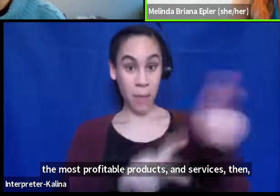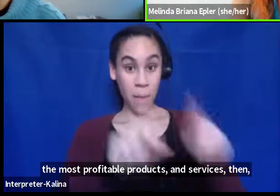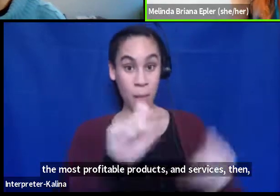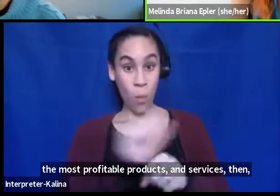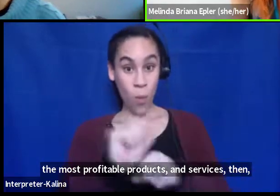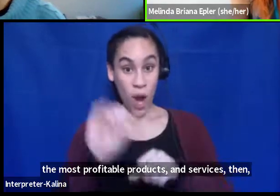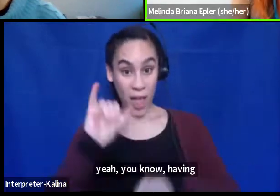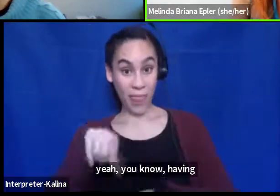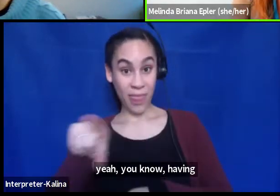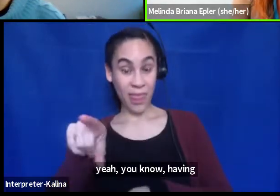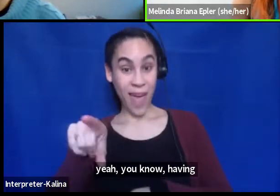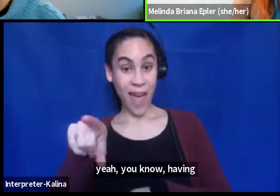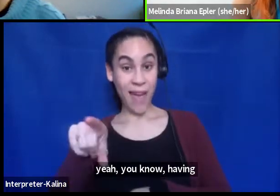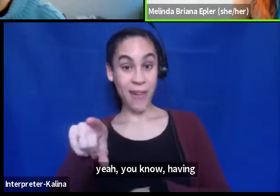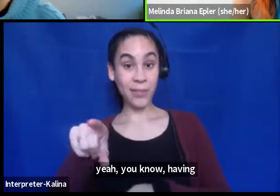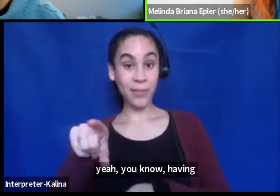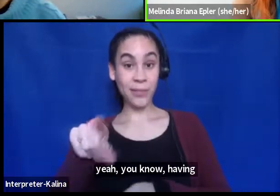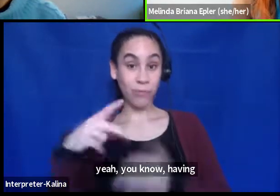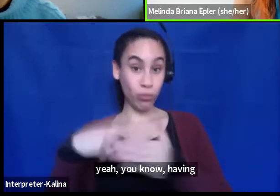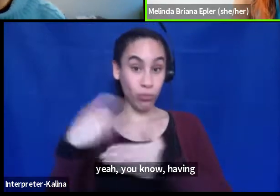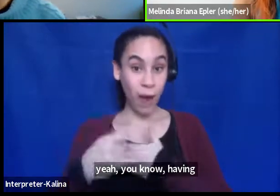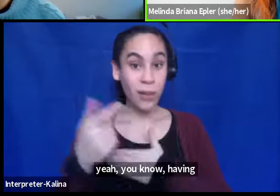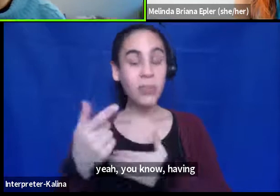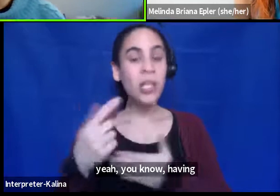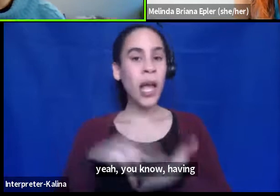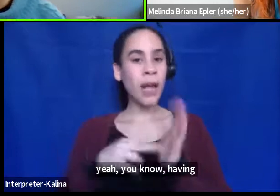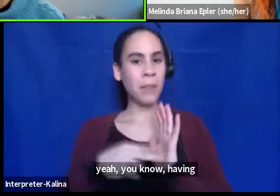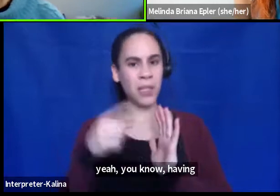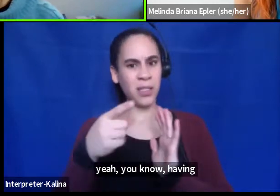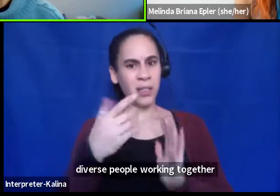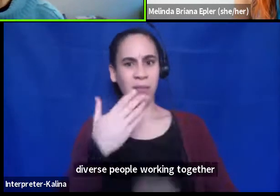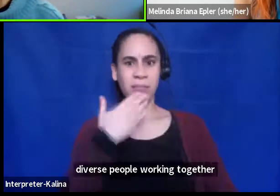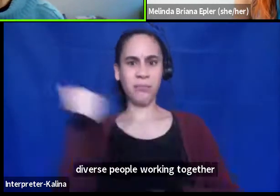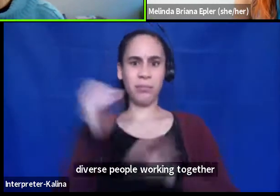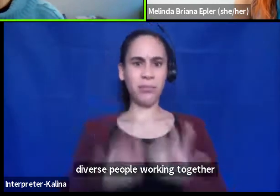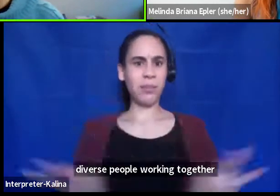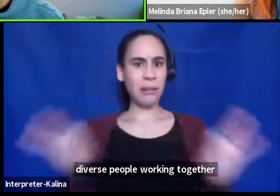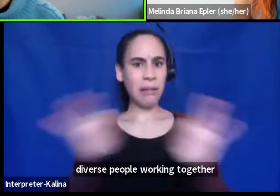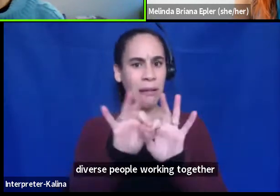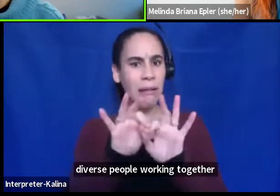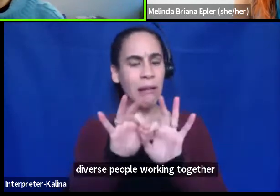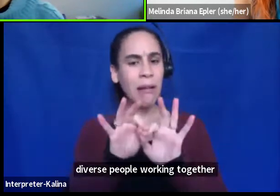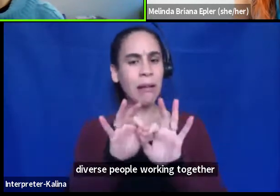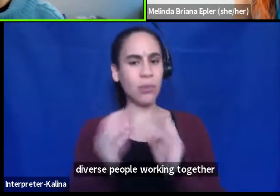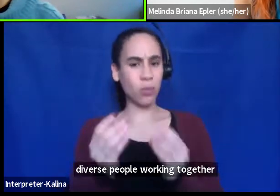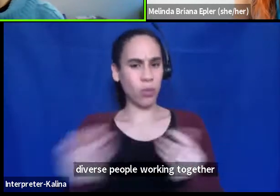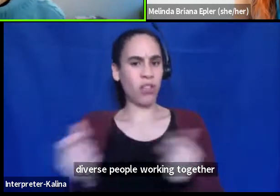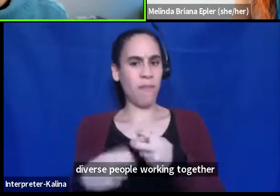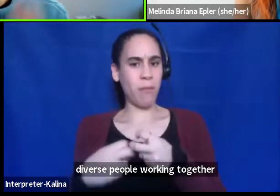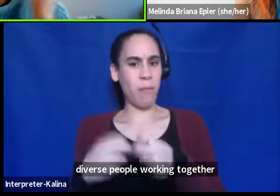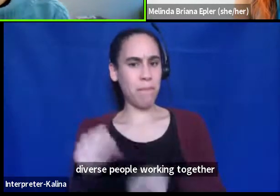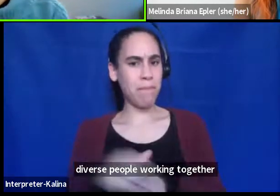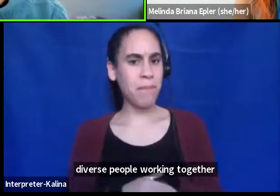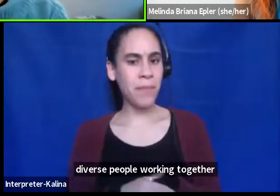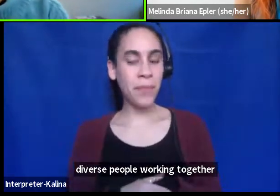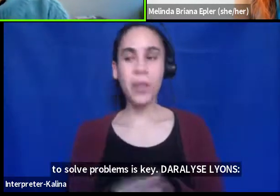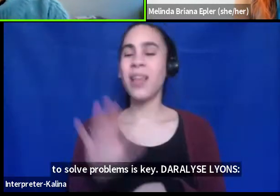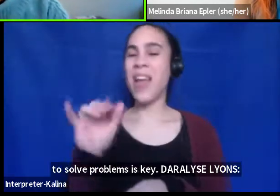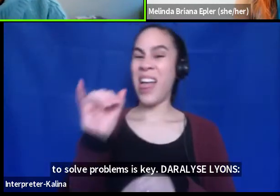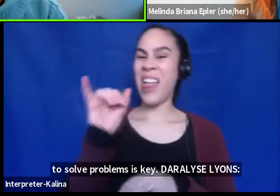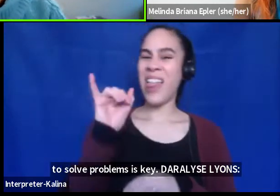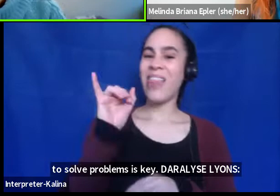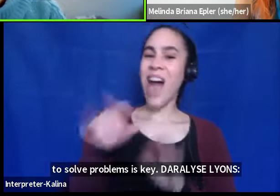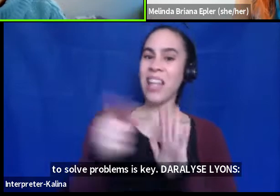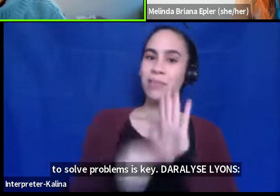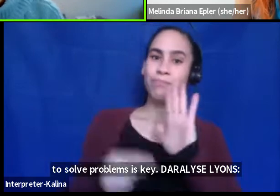to solve problems is really key. It's really important. Well, the thing is too, like, I mean, this is sort of like the negative side, the